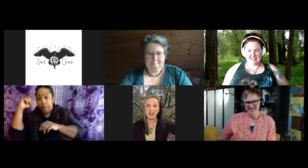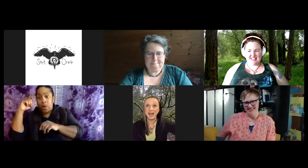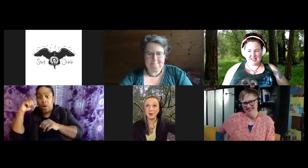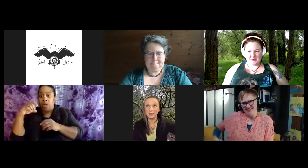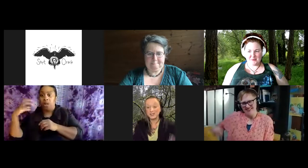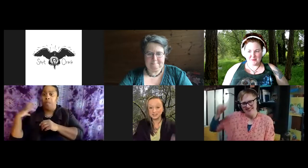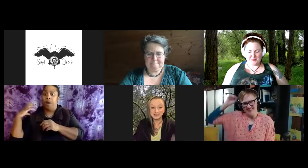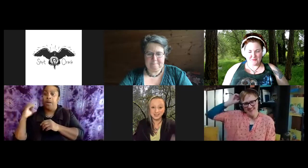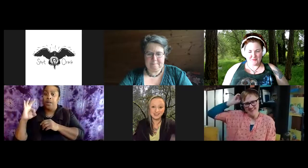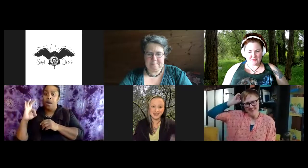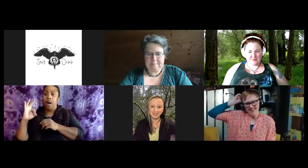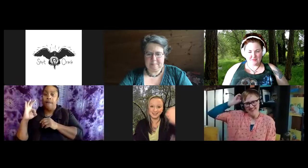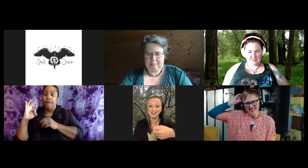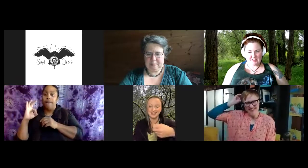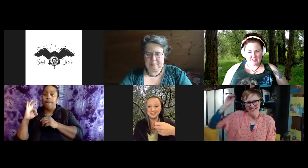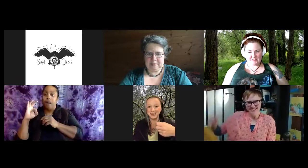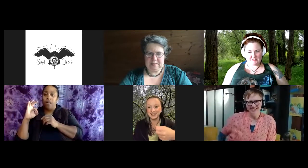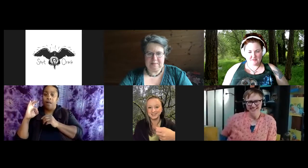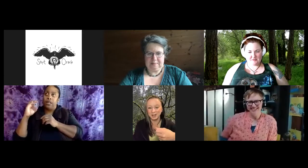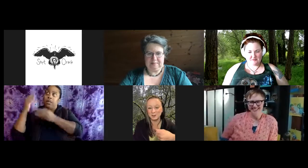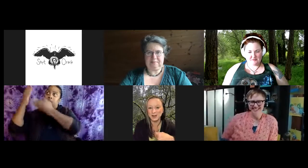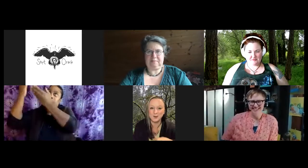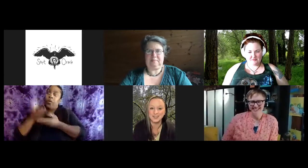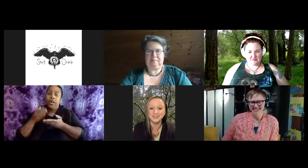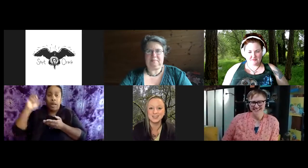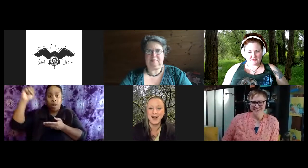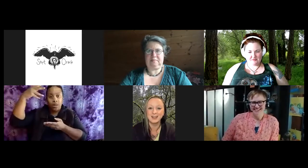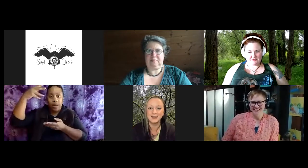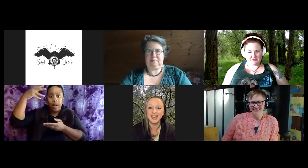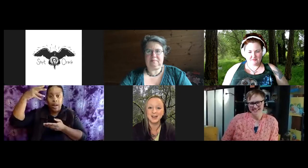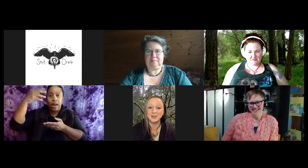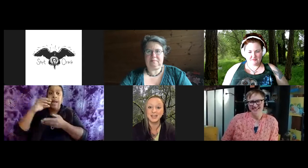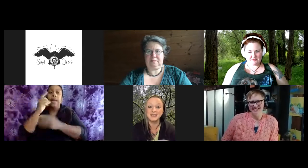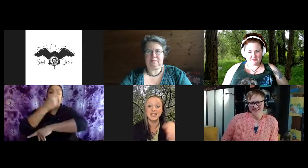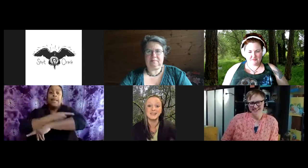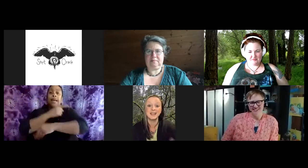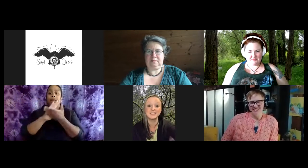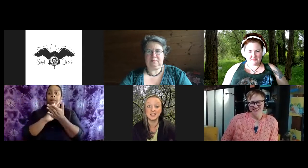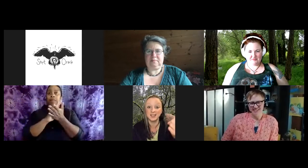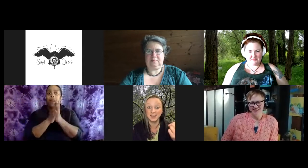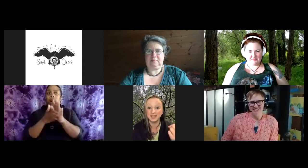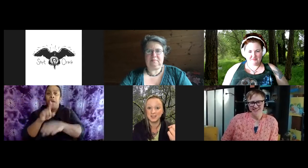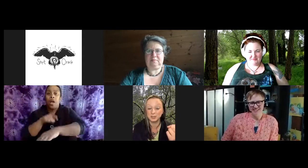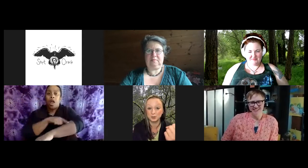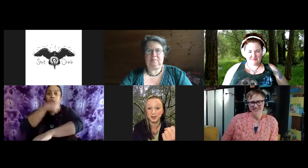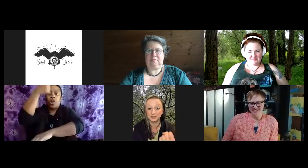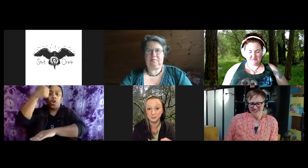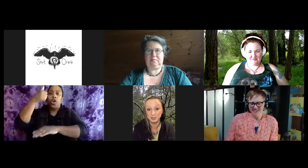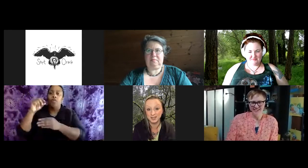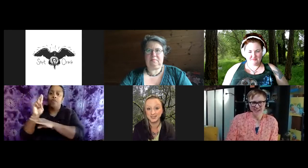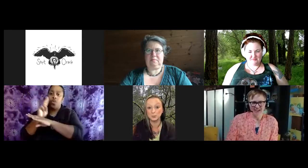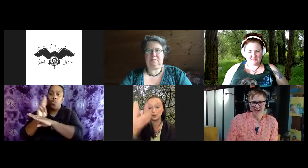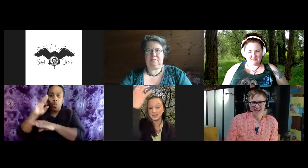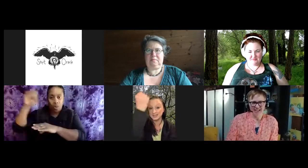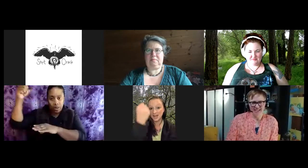take down the sunlight as our days are becoming longer now. They take that sunlight and they transmute